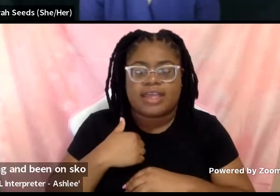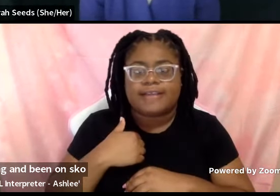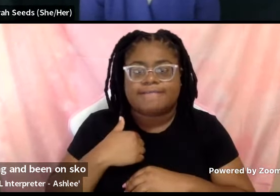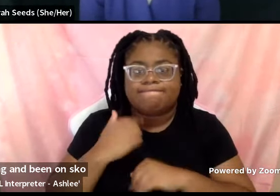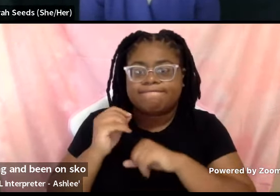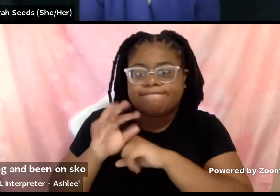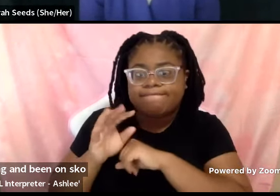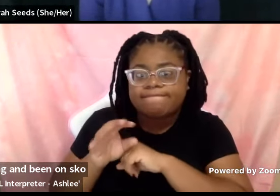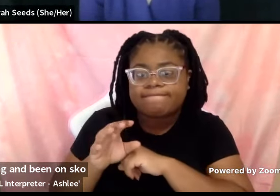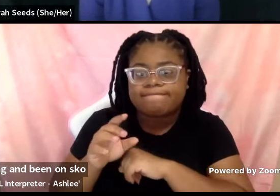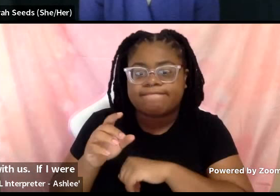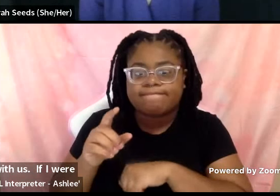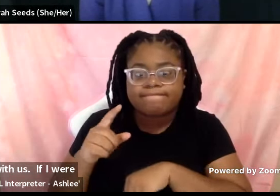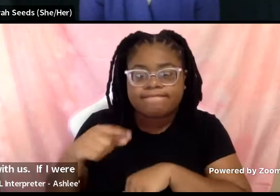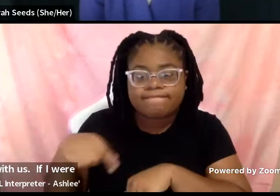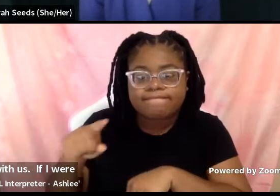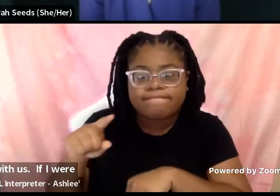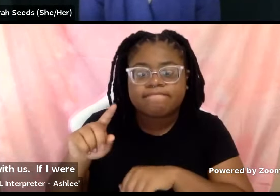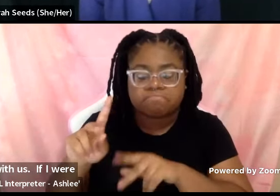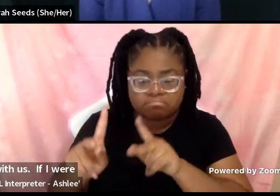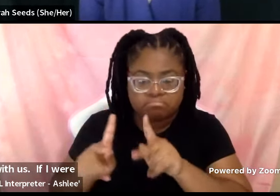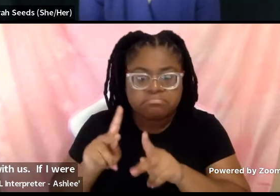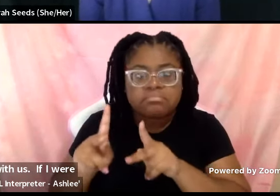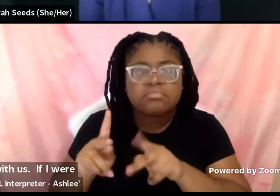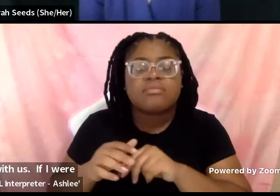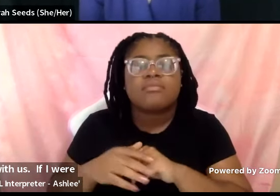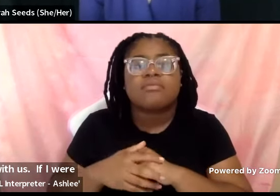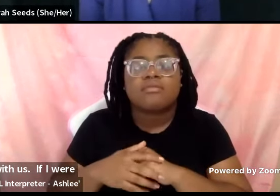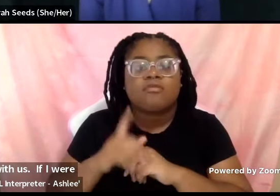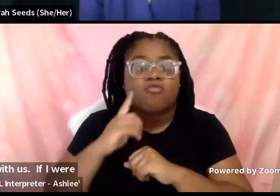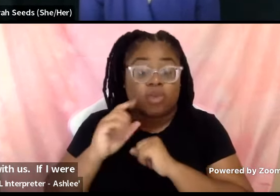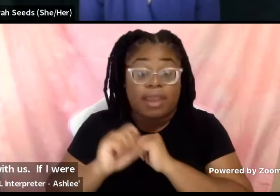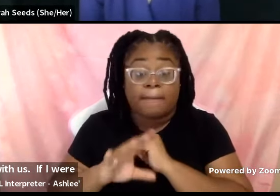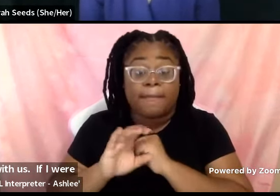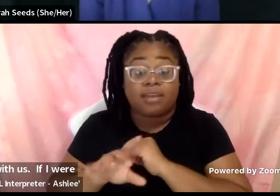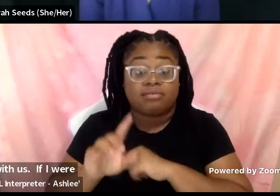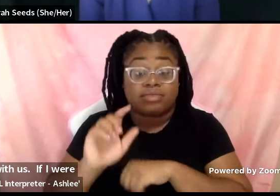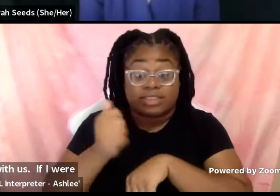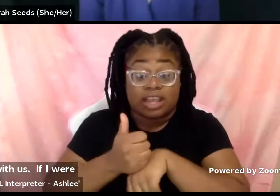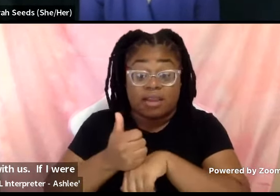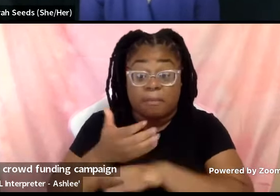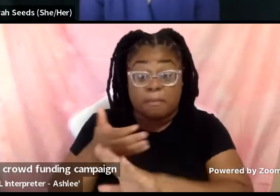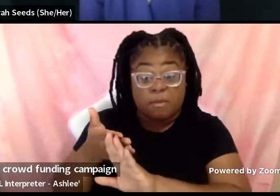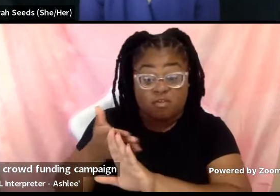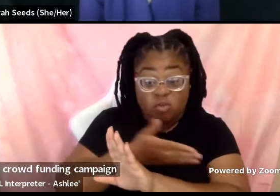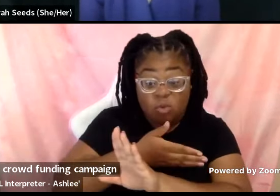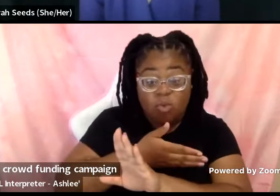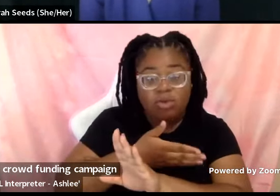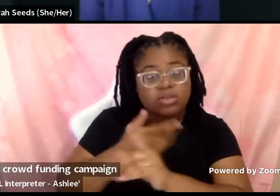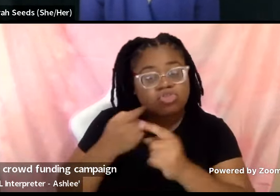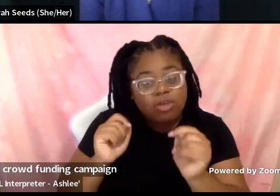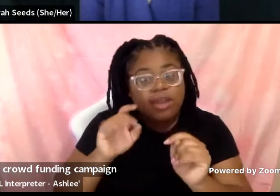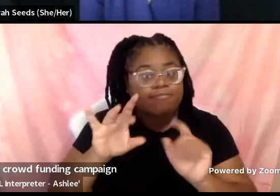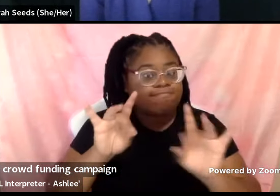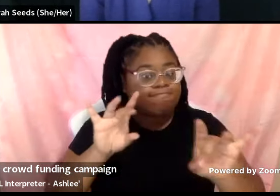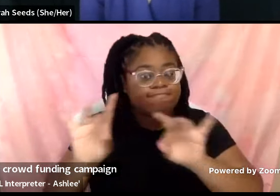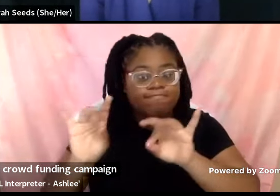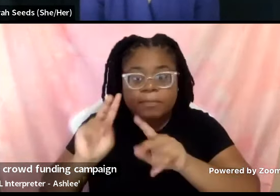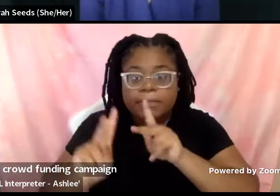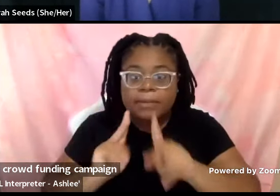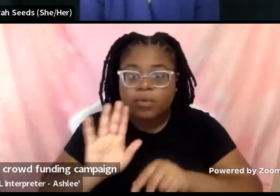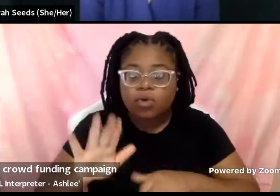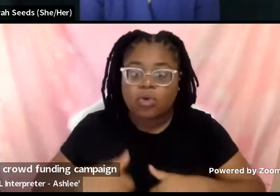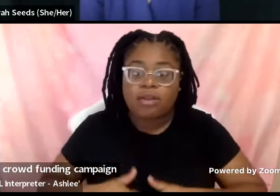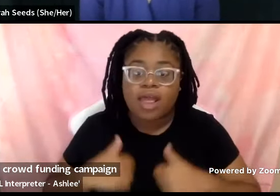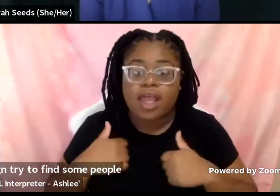about doing any sort of crowdfunding campaign, before you launch that campaign, try to find some people in your life who, whether